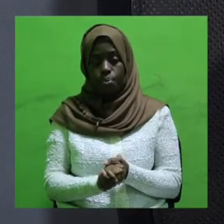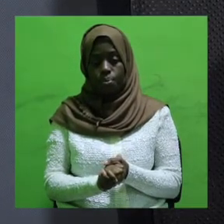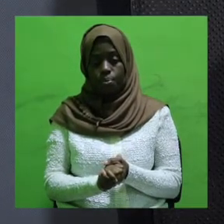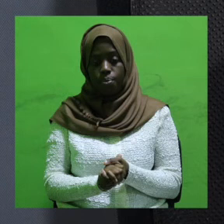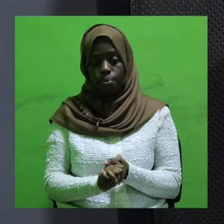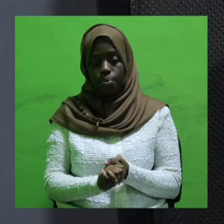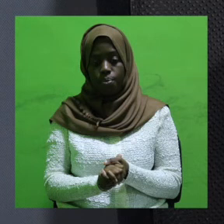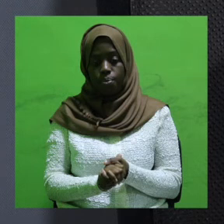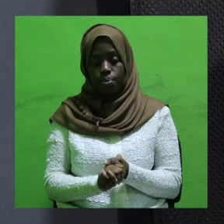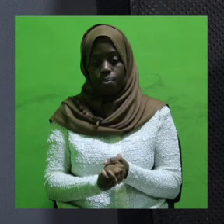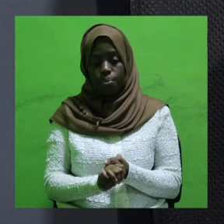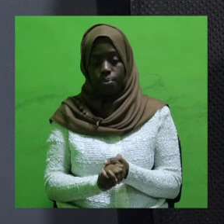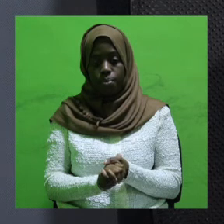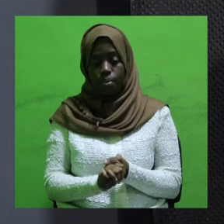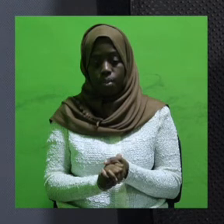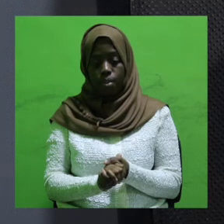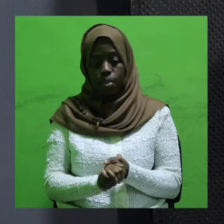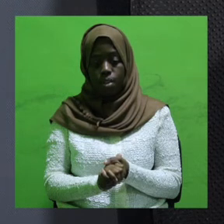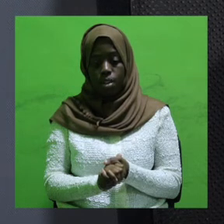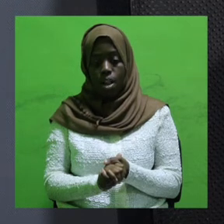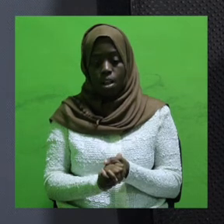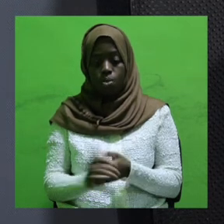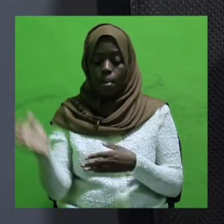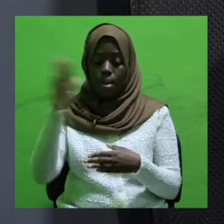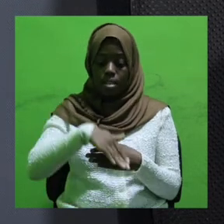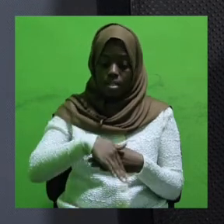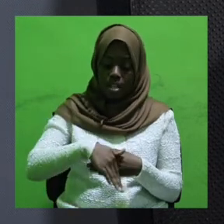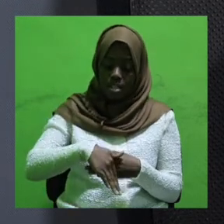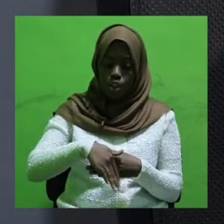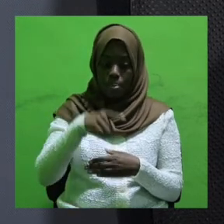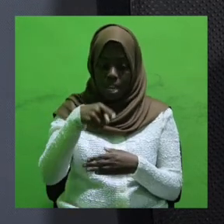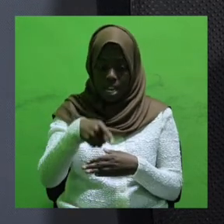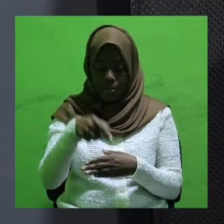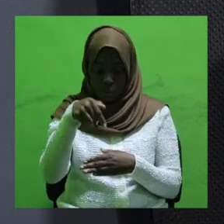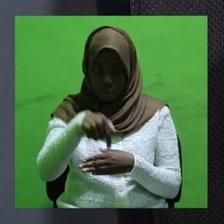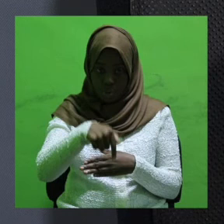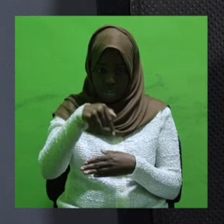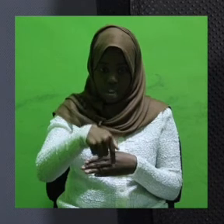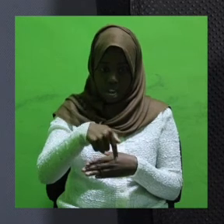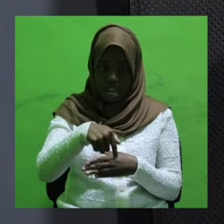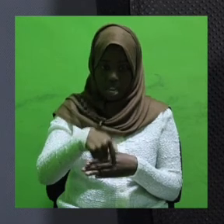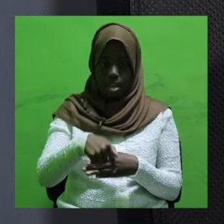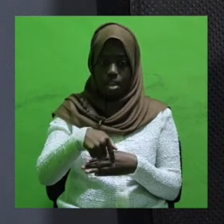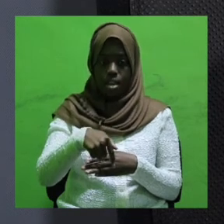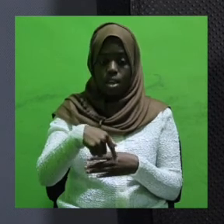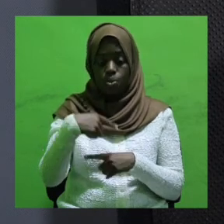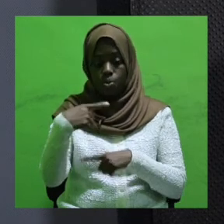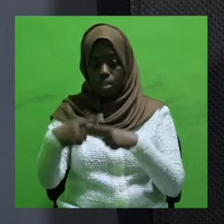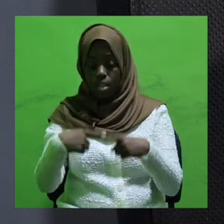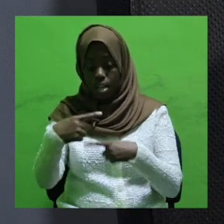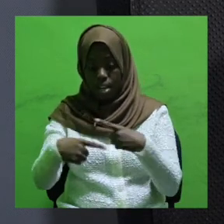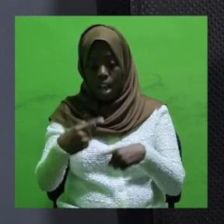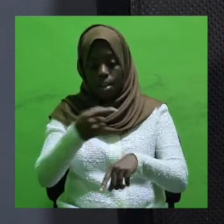I'd like to continue to talk with you and answer these questions, but let us stop here for today. Join us